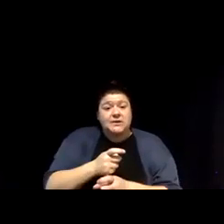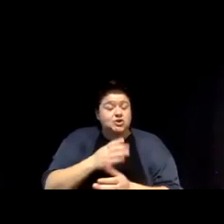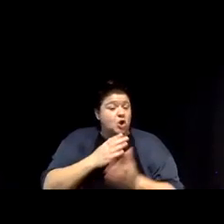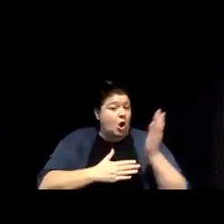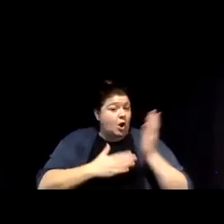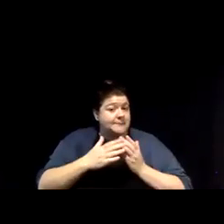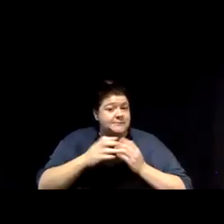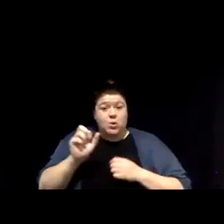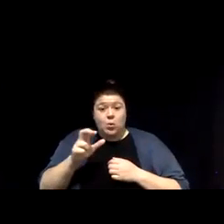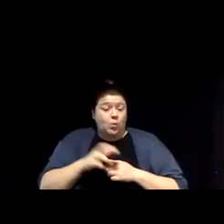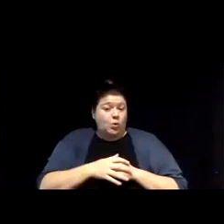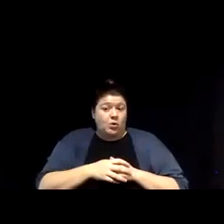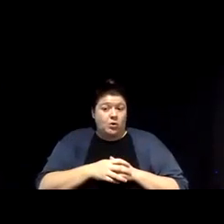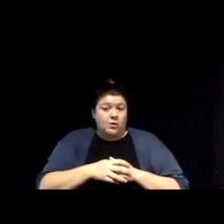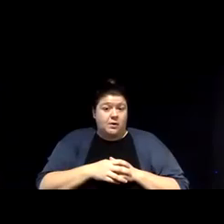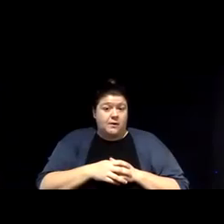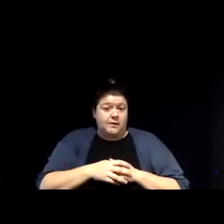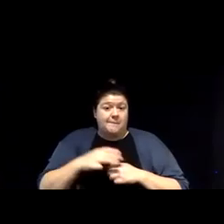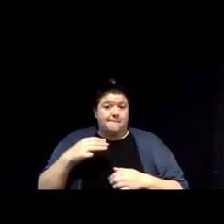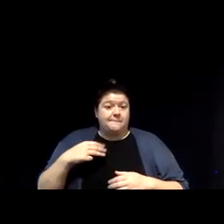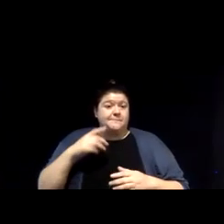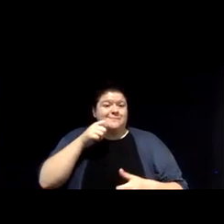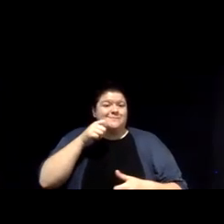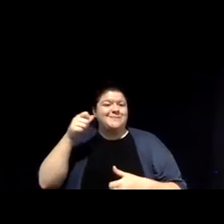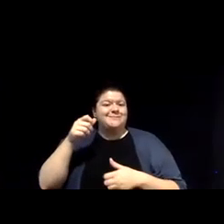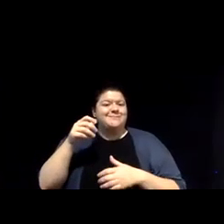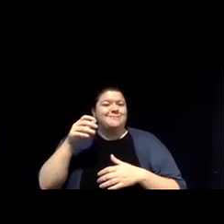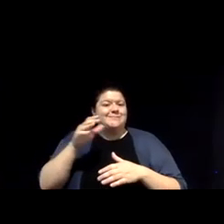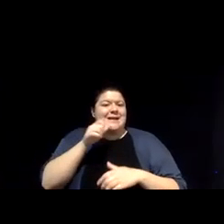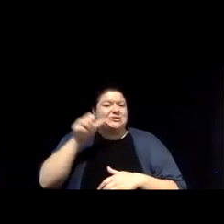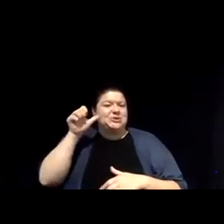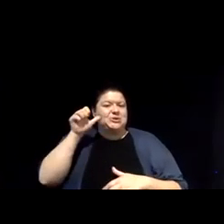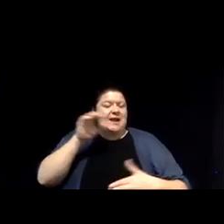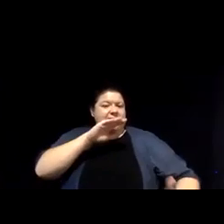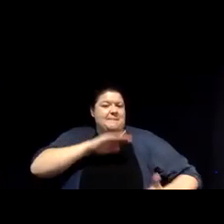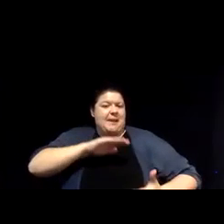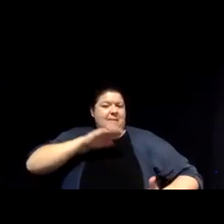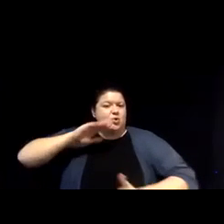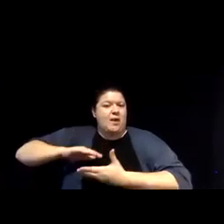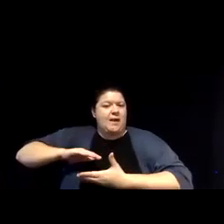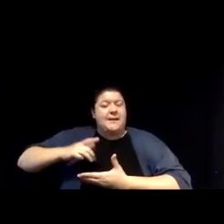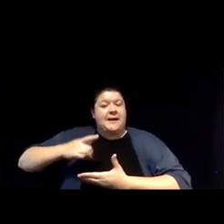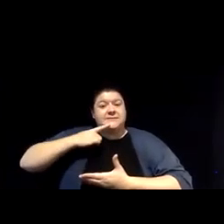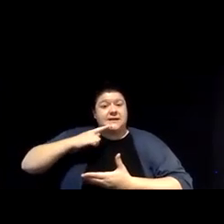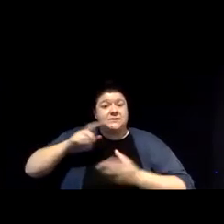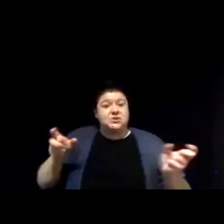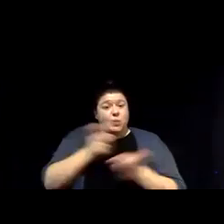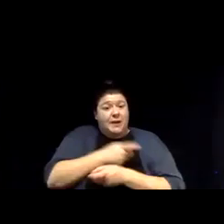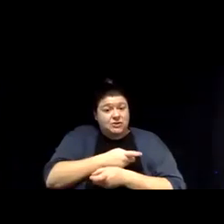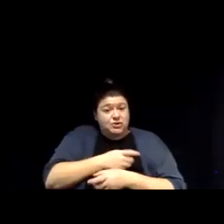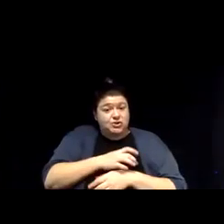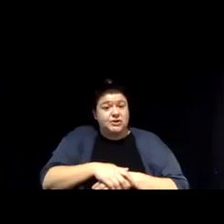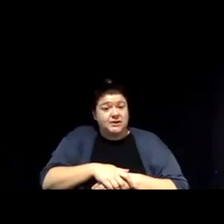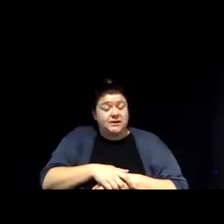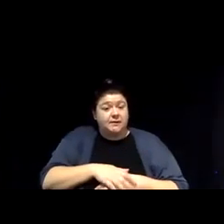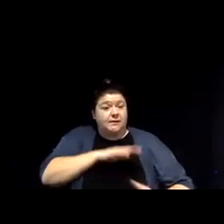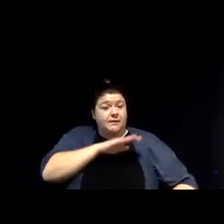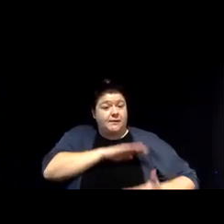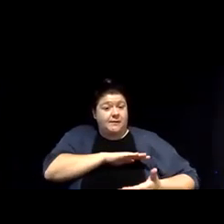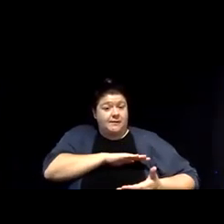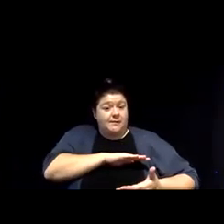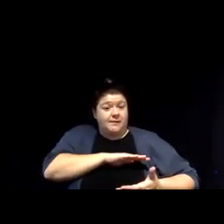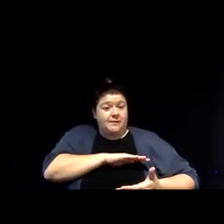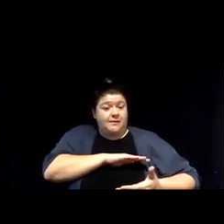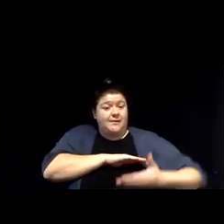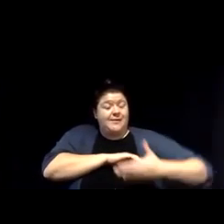to a mammogram yesterday. Okay, now switch. Okay, now take your